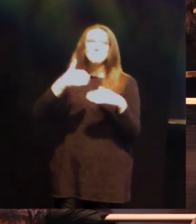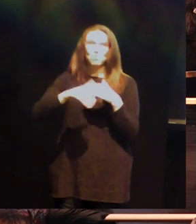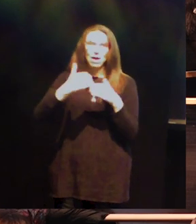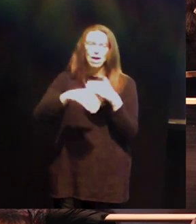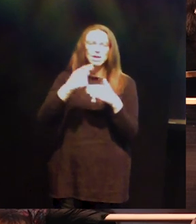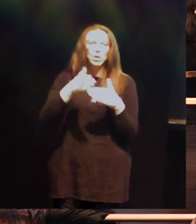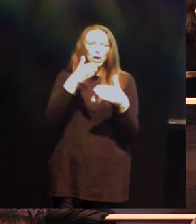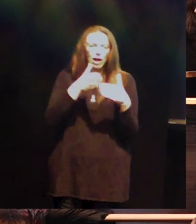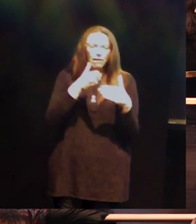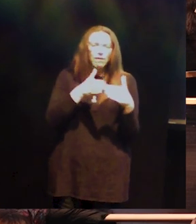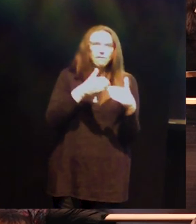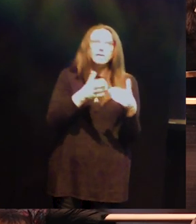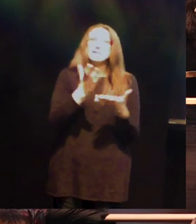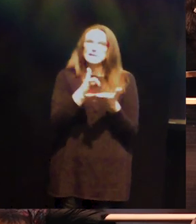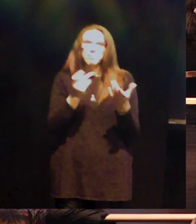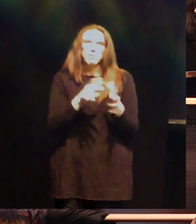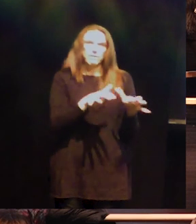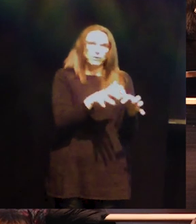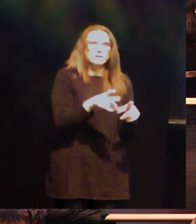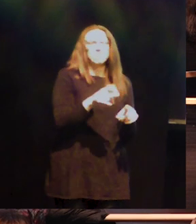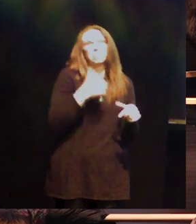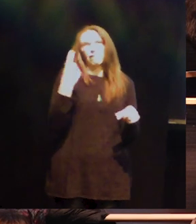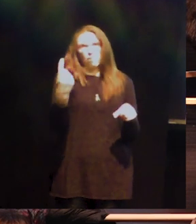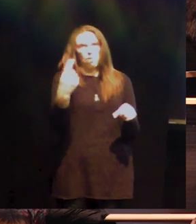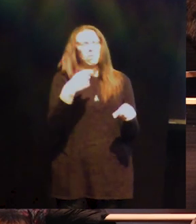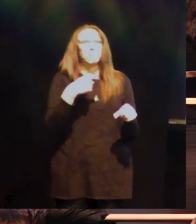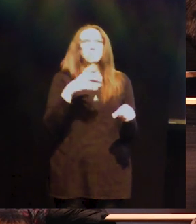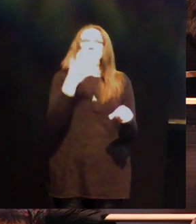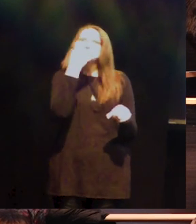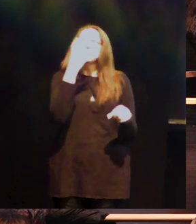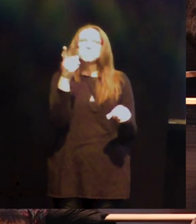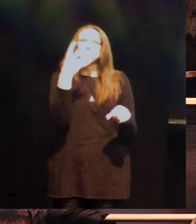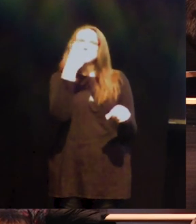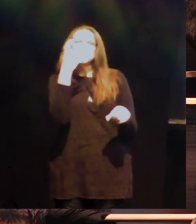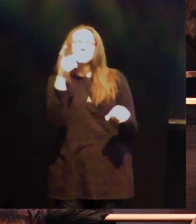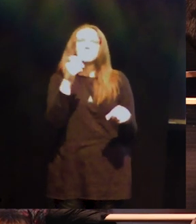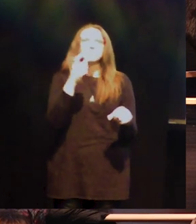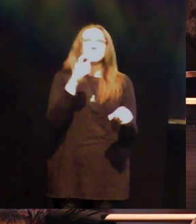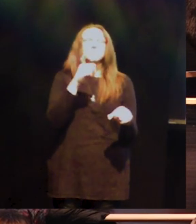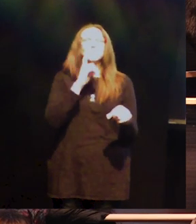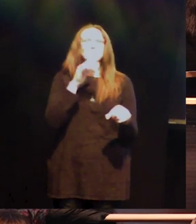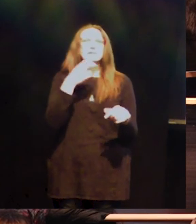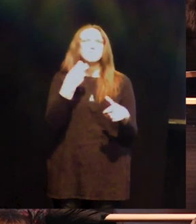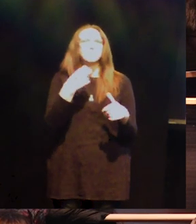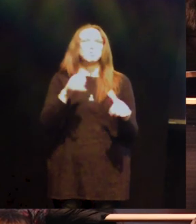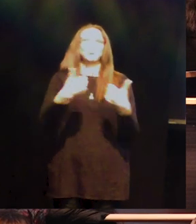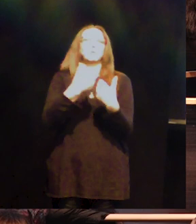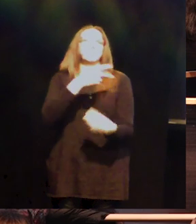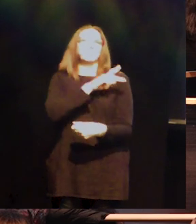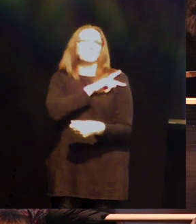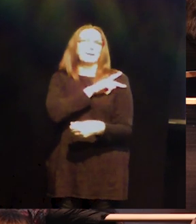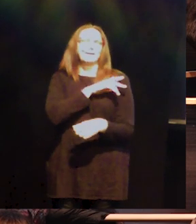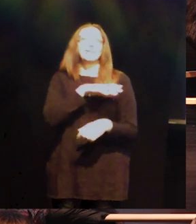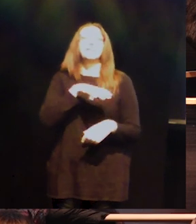in slices and freeze some because he lived alone. And he was very grouchy. He was kind of a difficult Italian guy, and he was a